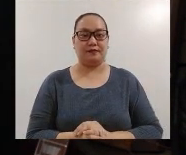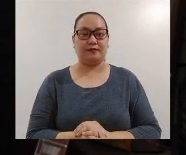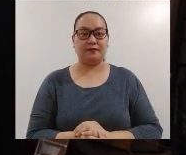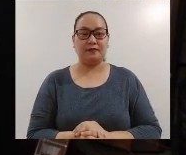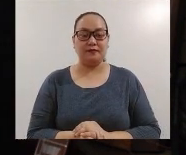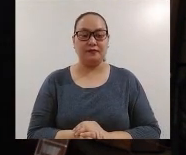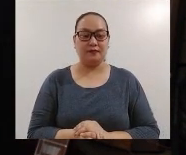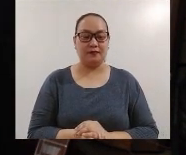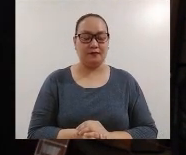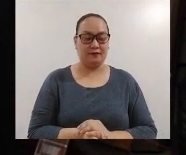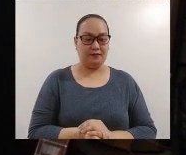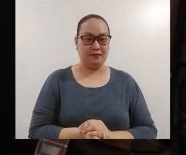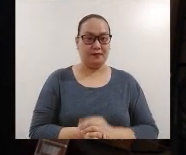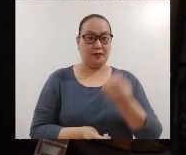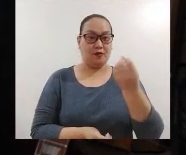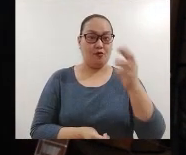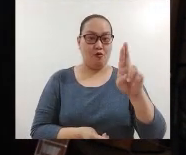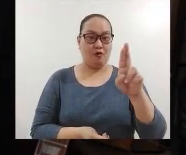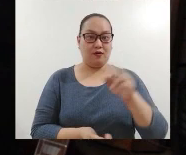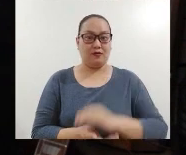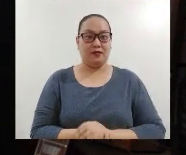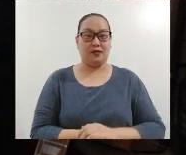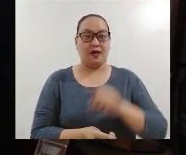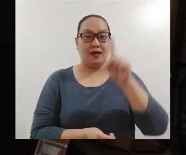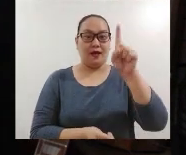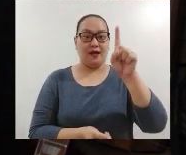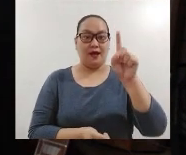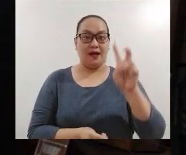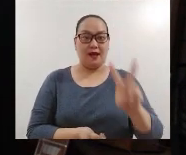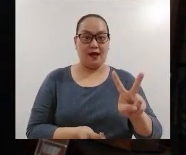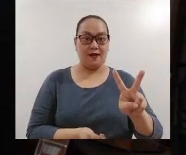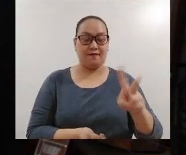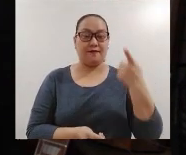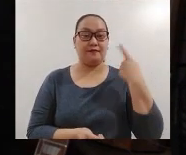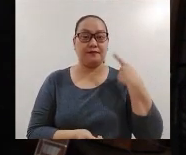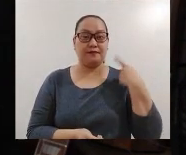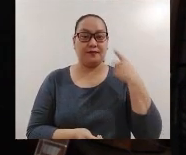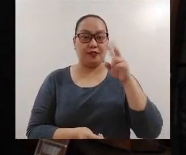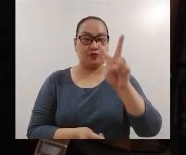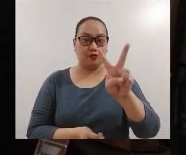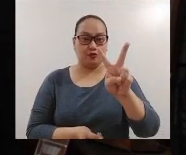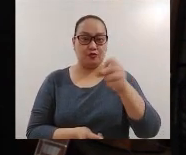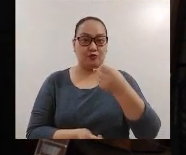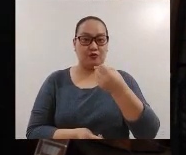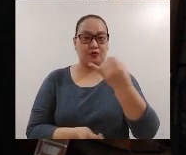Or half note receives two counts, like this sound.